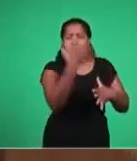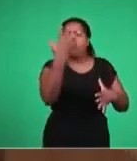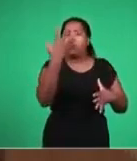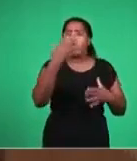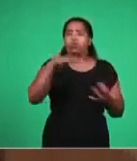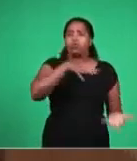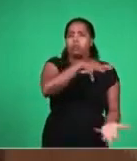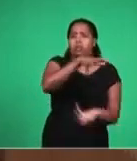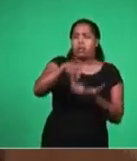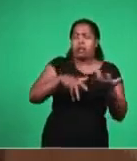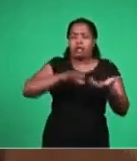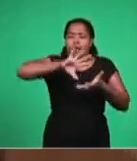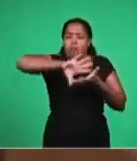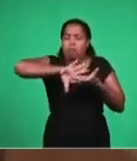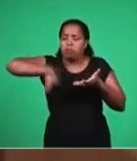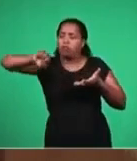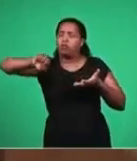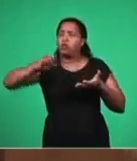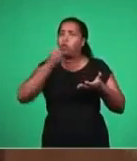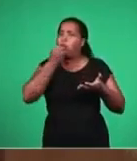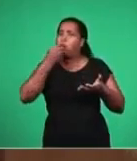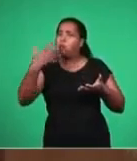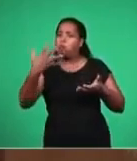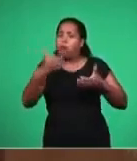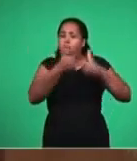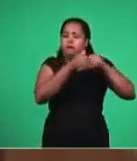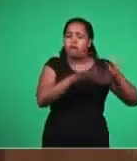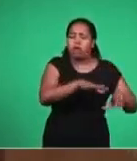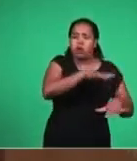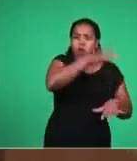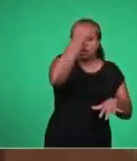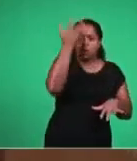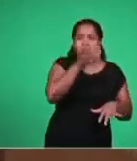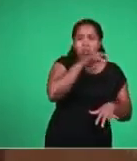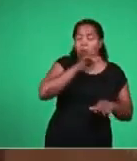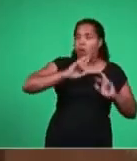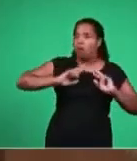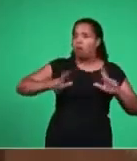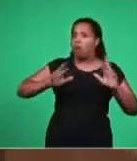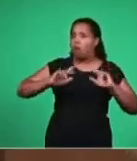of the people. And they took away all the bad people and only the good people stayed.